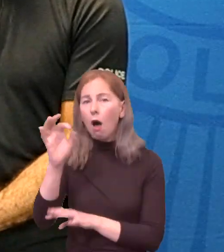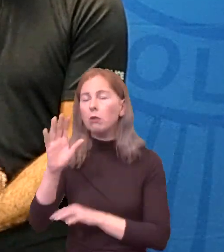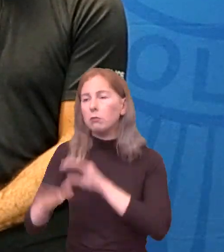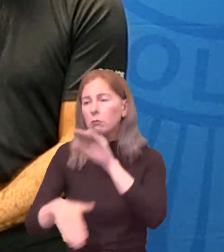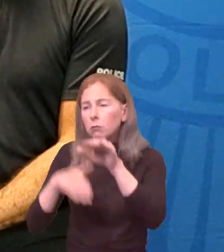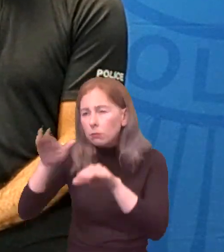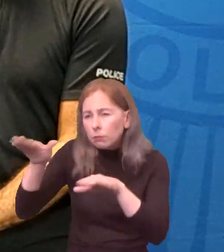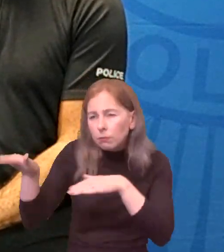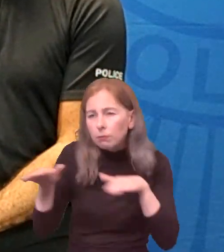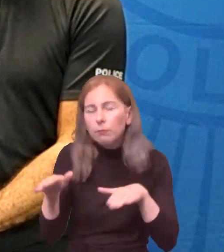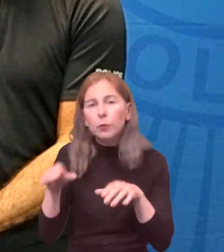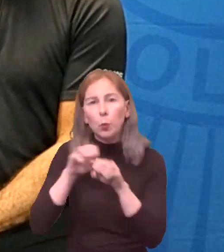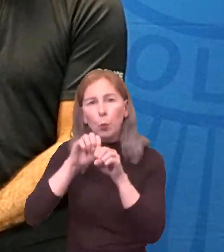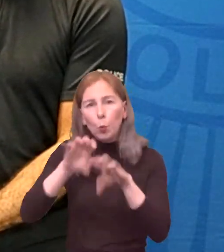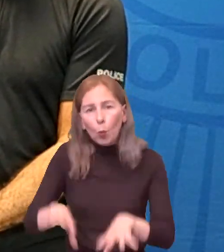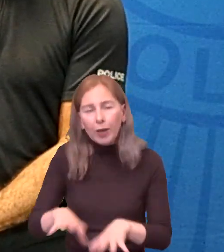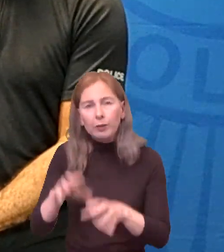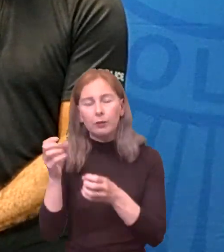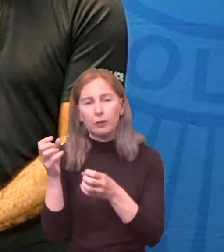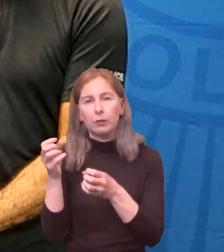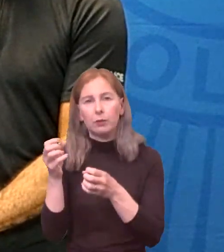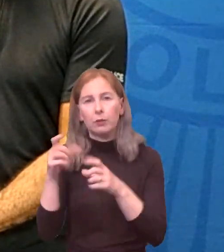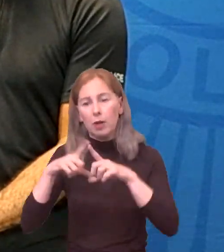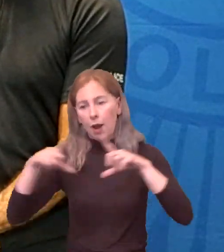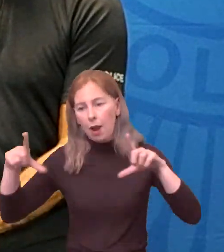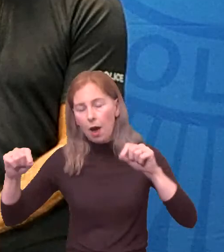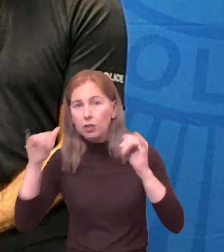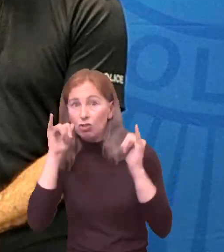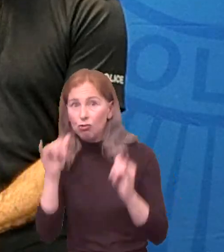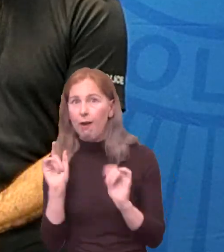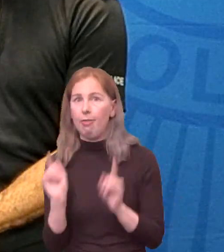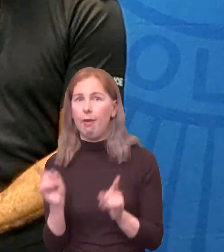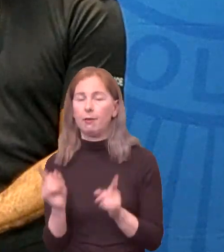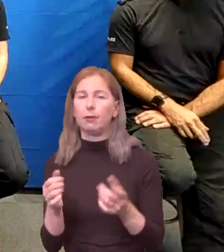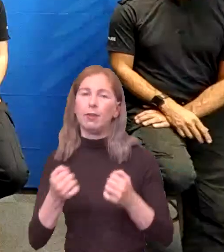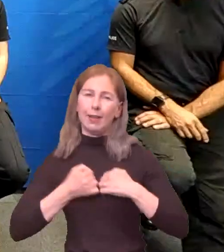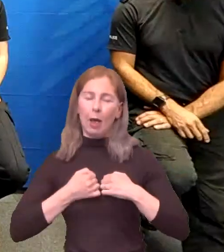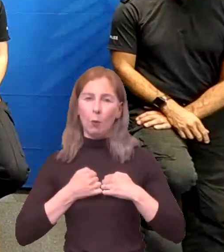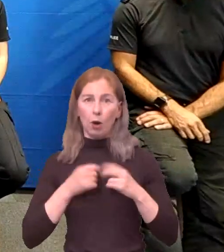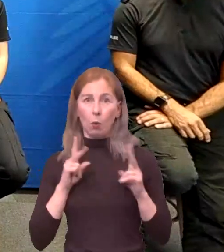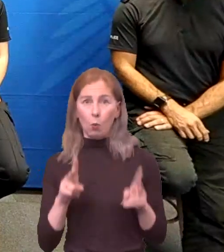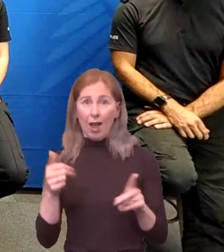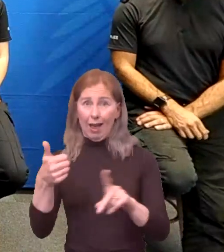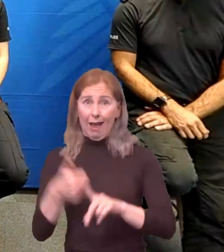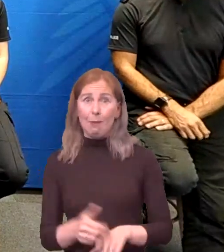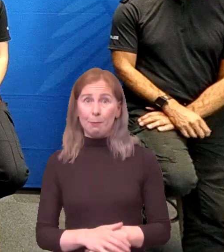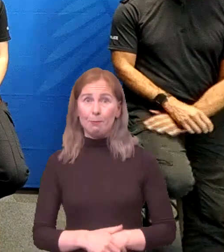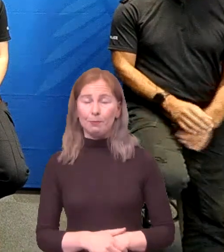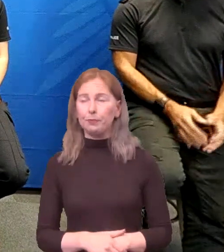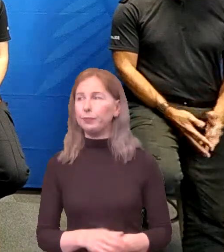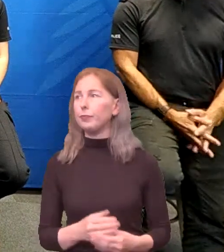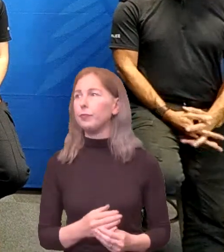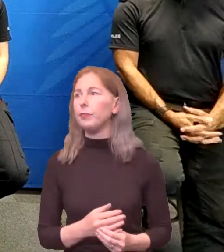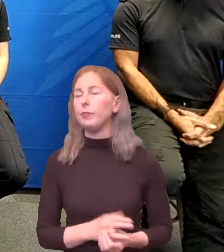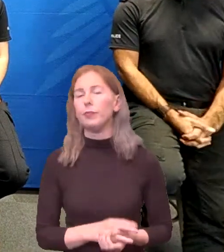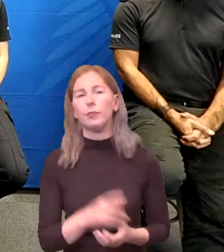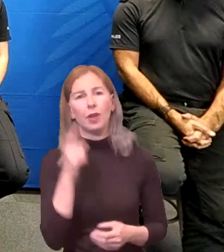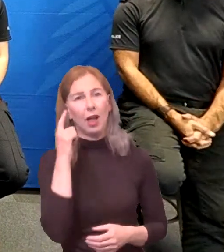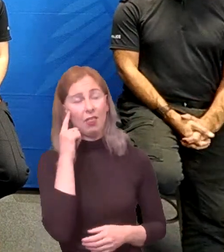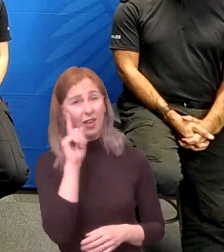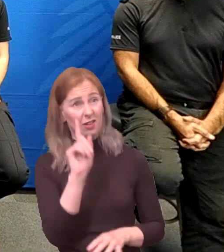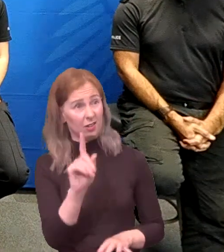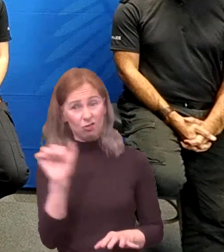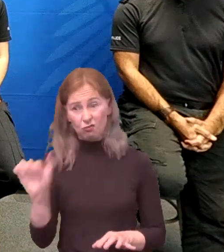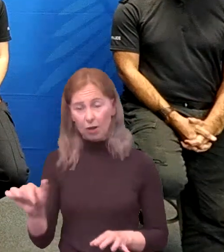to be part of the solution to fly tipping. I imagine this must be a really frustrating issue for